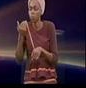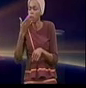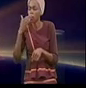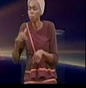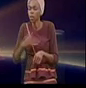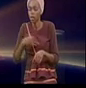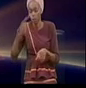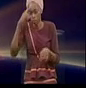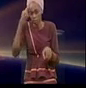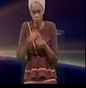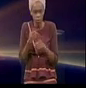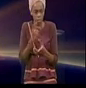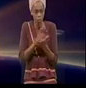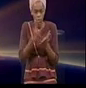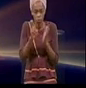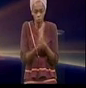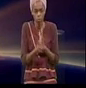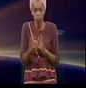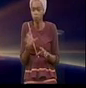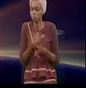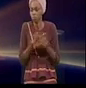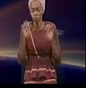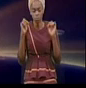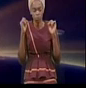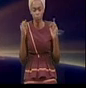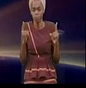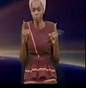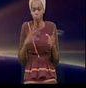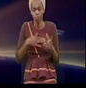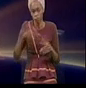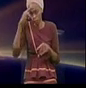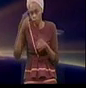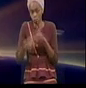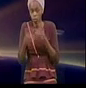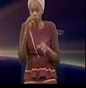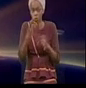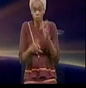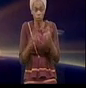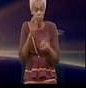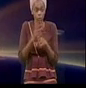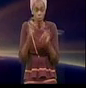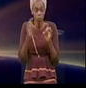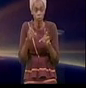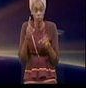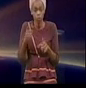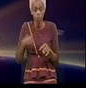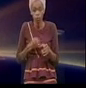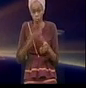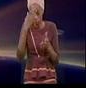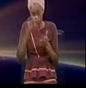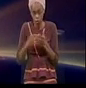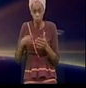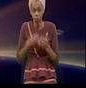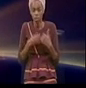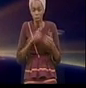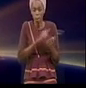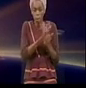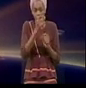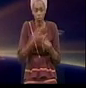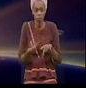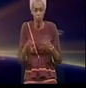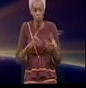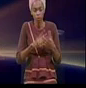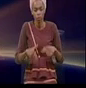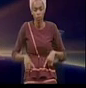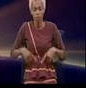brother's righteous. Marvel not, my brethren, if the world hate you. We know that we have passed from death unto life, because